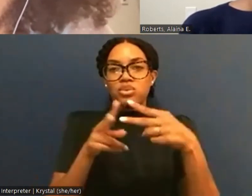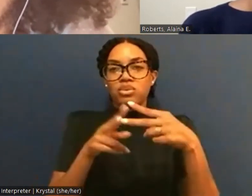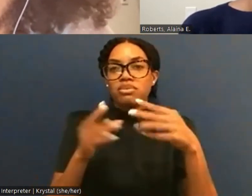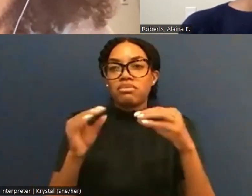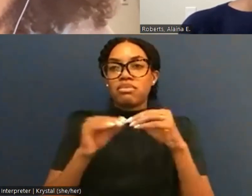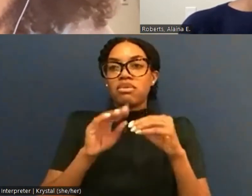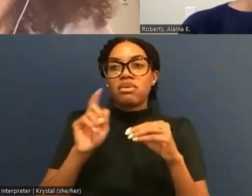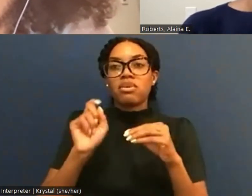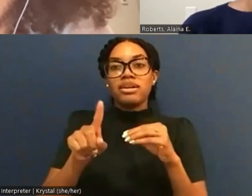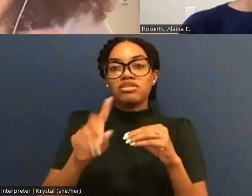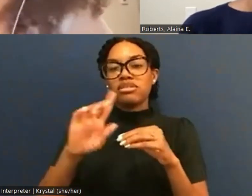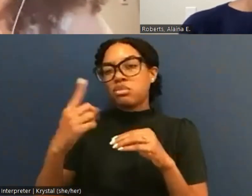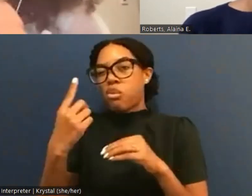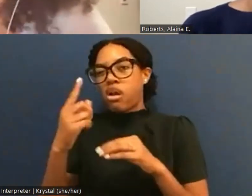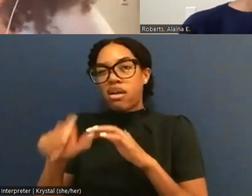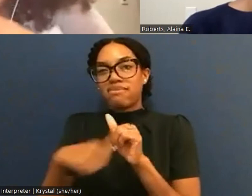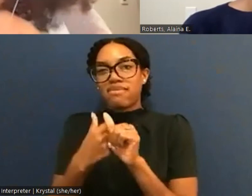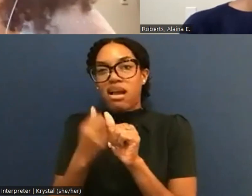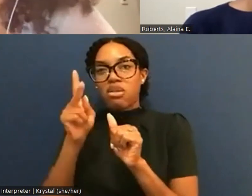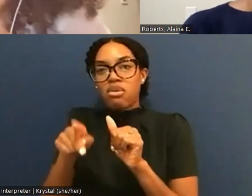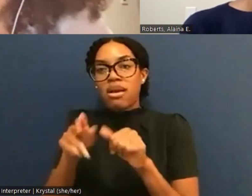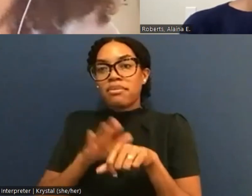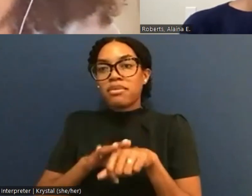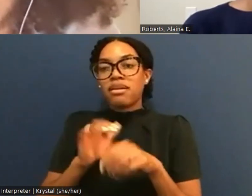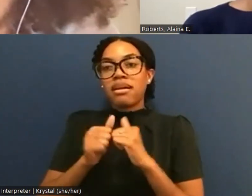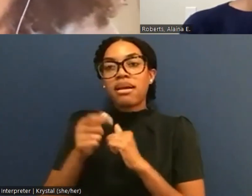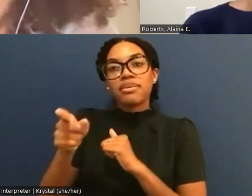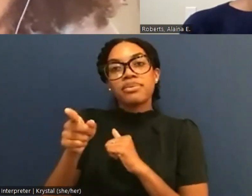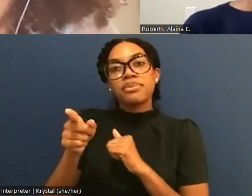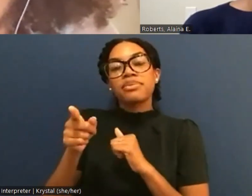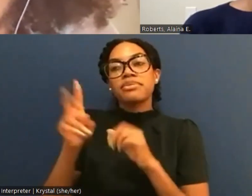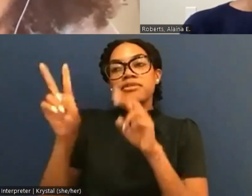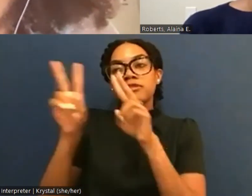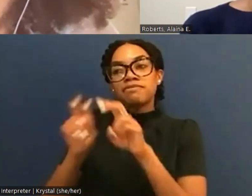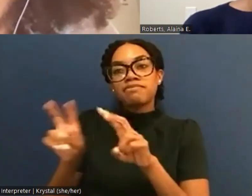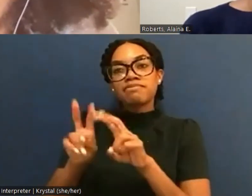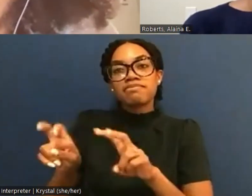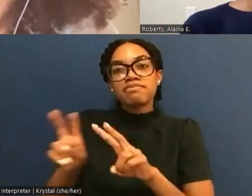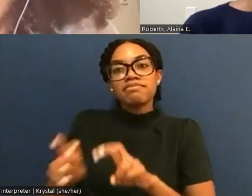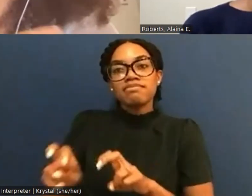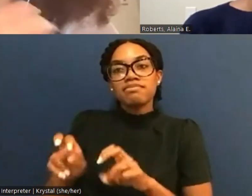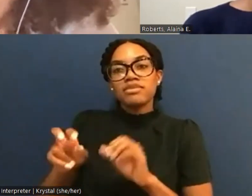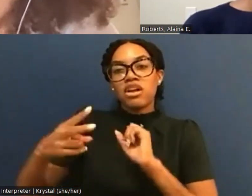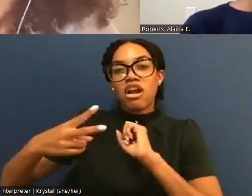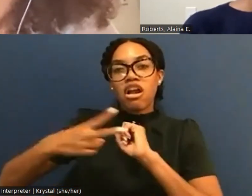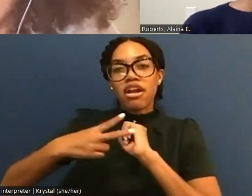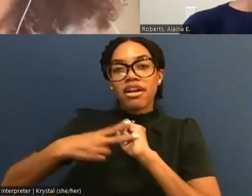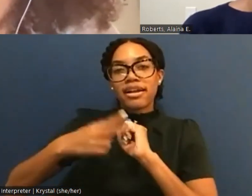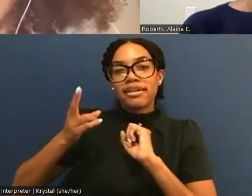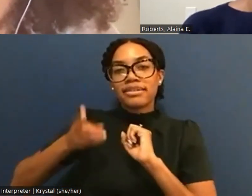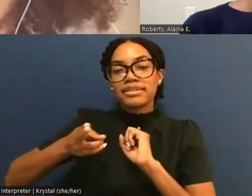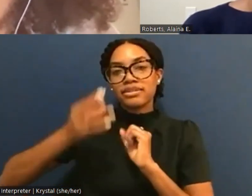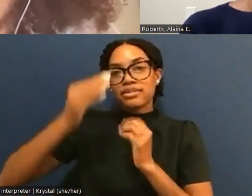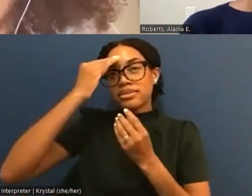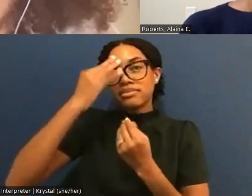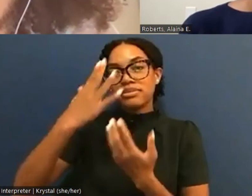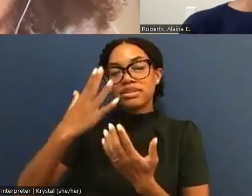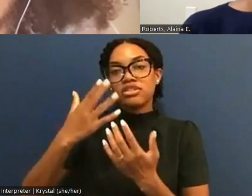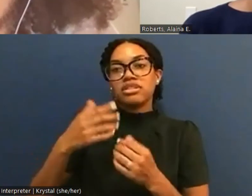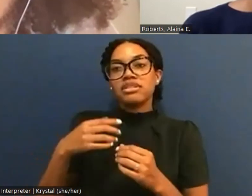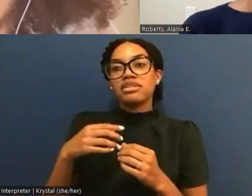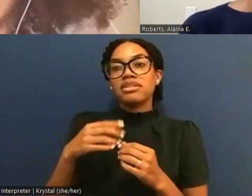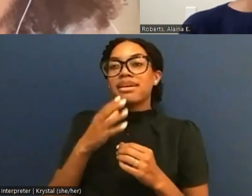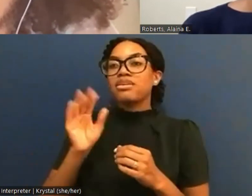as you were talking about the different ways that you kind of looked into archives and ancestry to